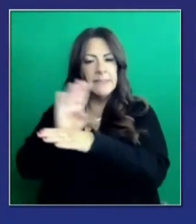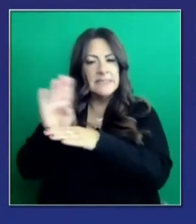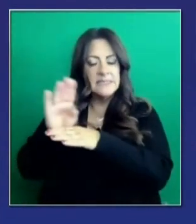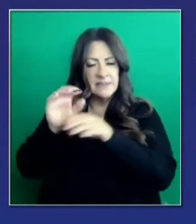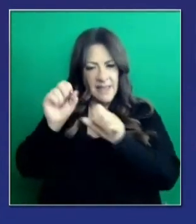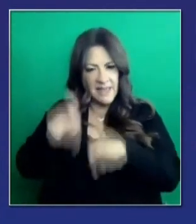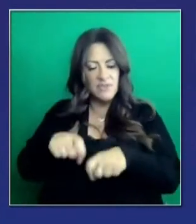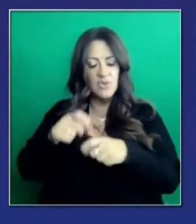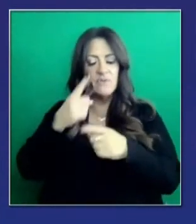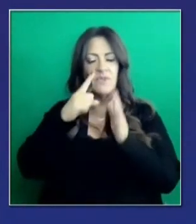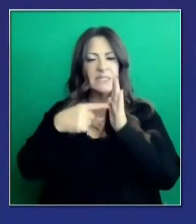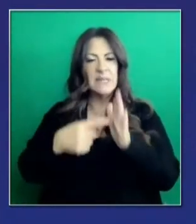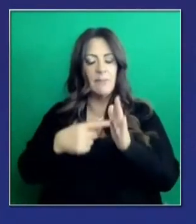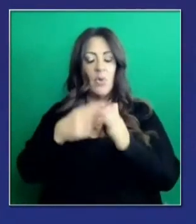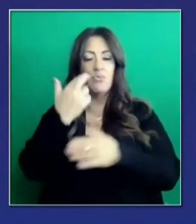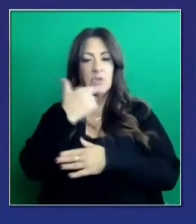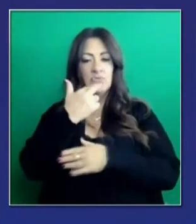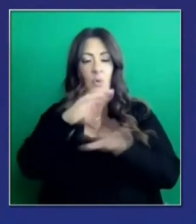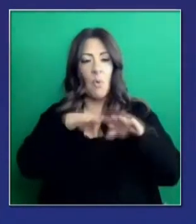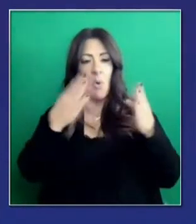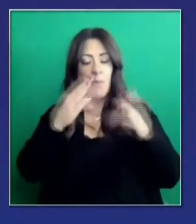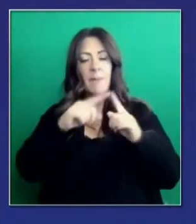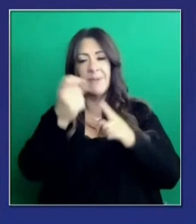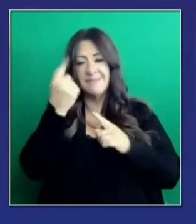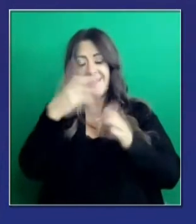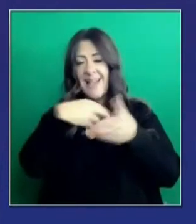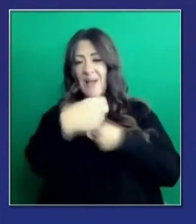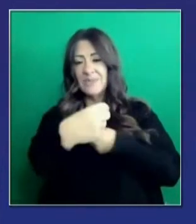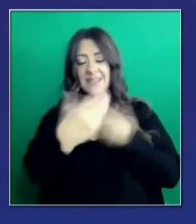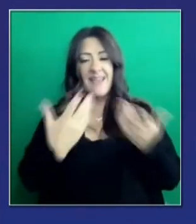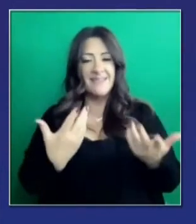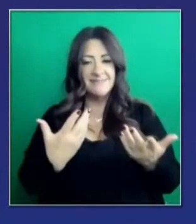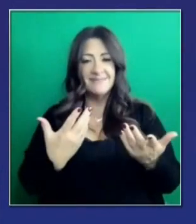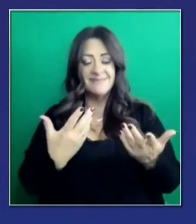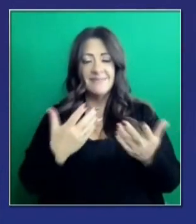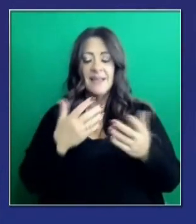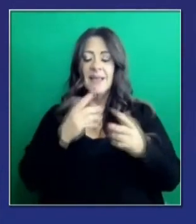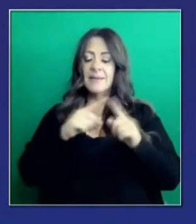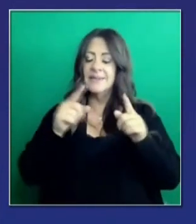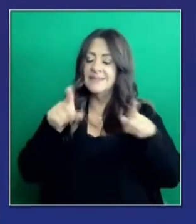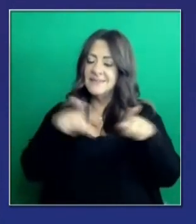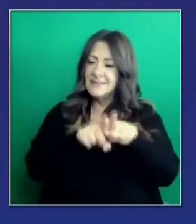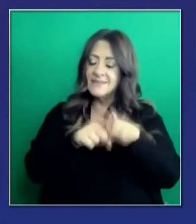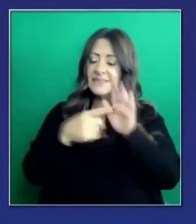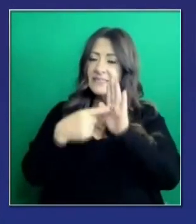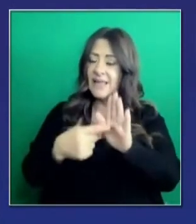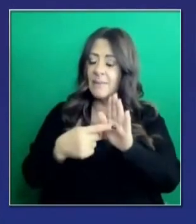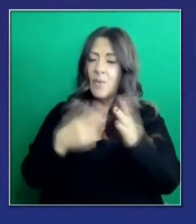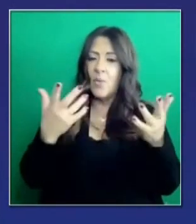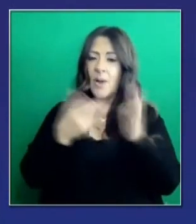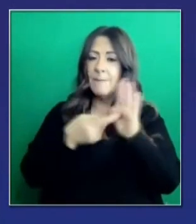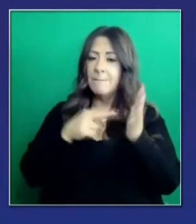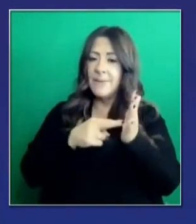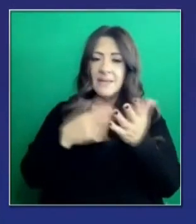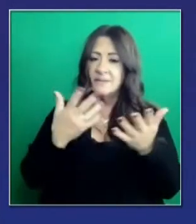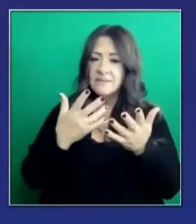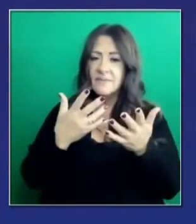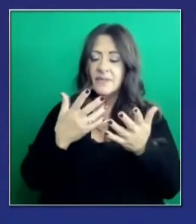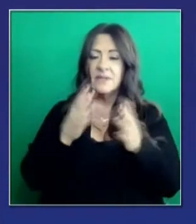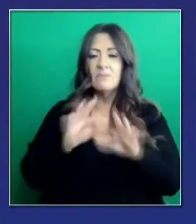only socialize that with the public, but also with businesses. I'll just give you an example of what I mean by that. Just